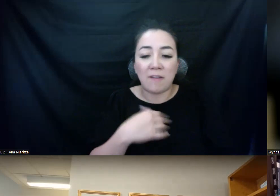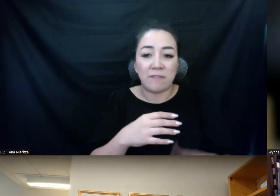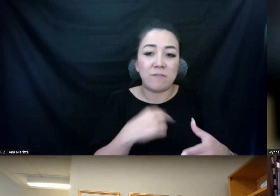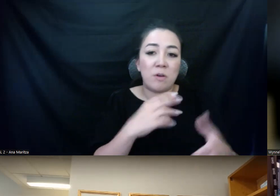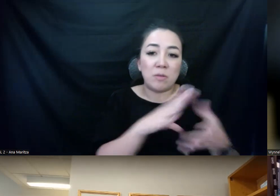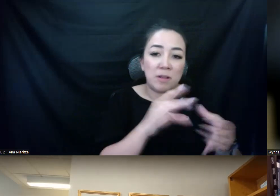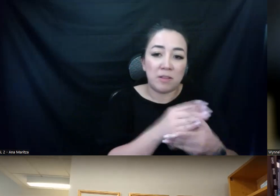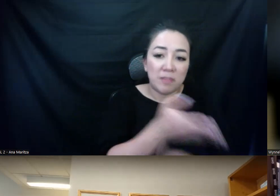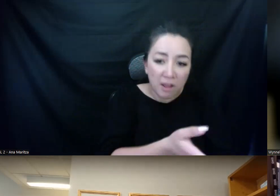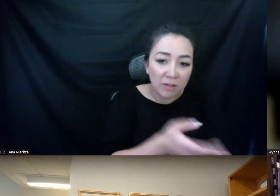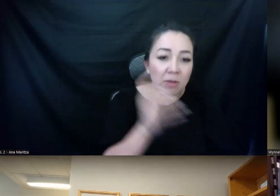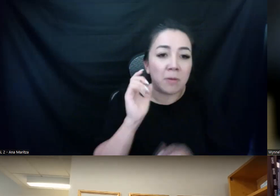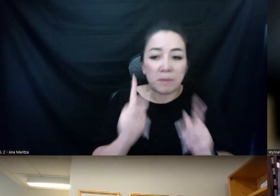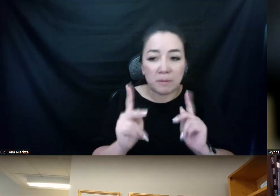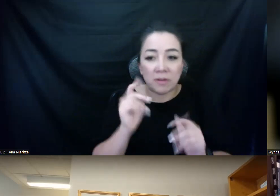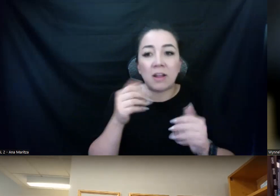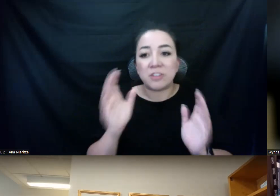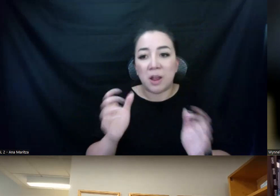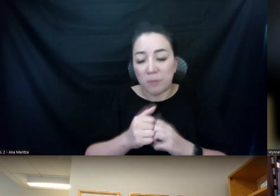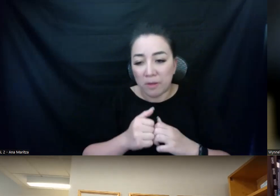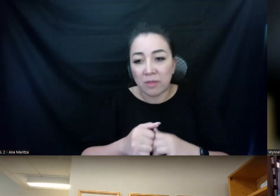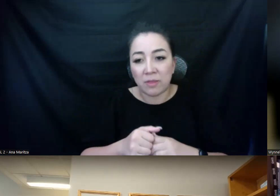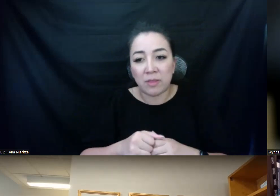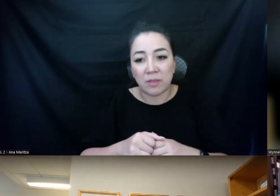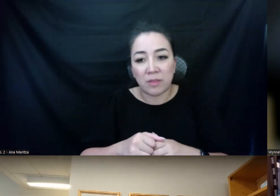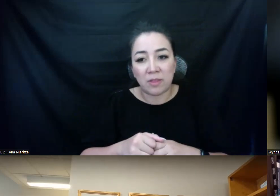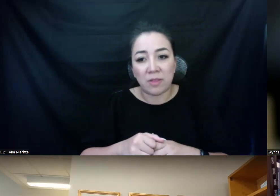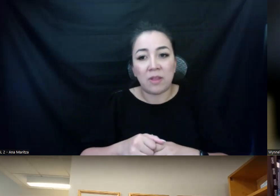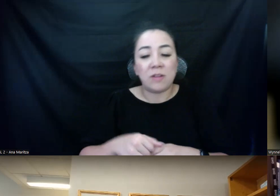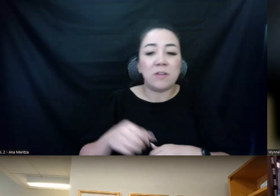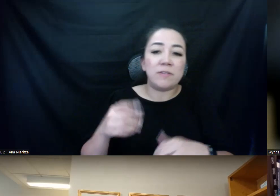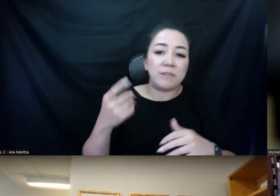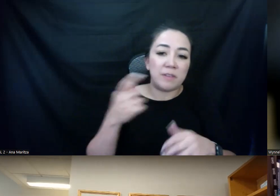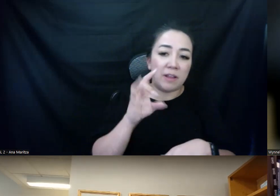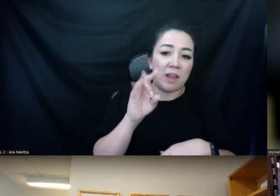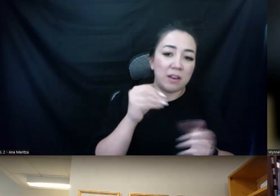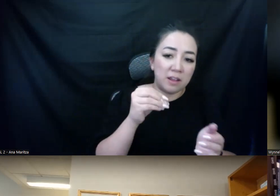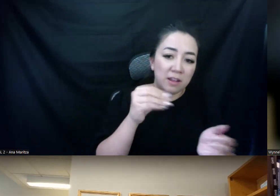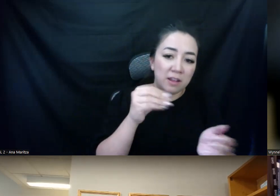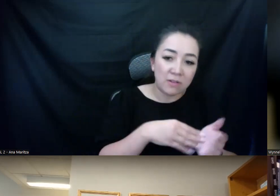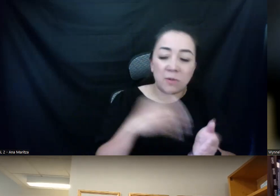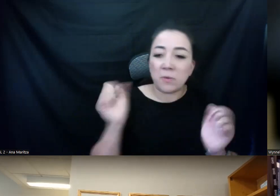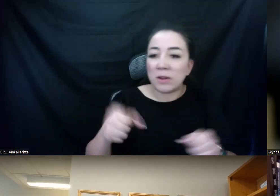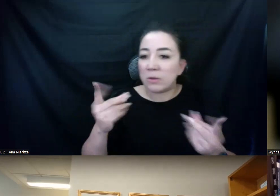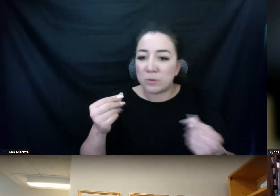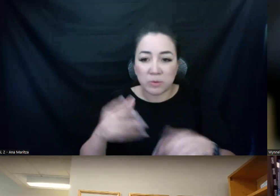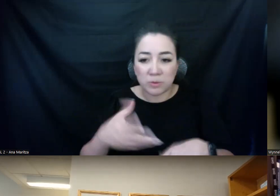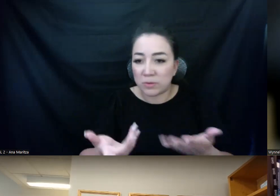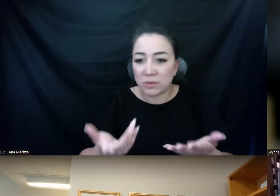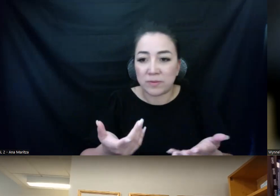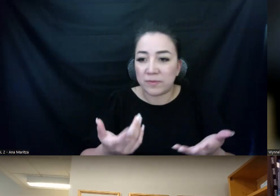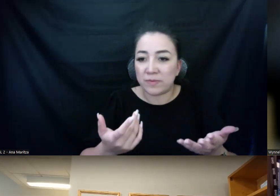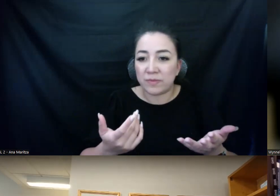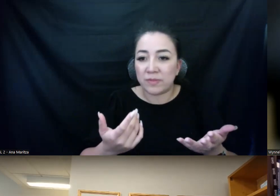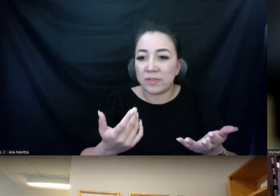there that people can talk to, you figure it's 80,000, and you know, what can you do? You're just,